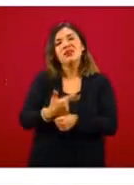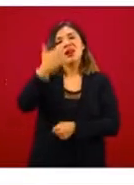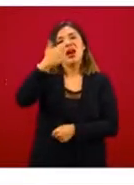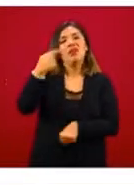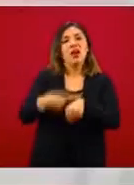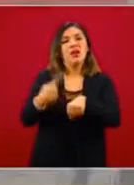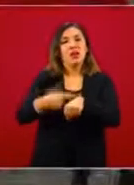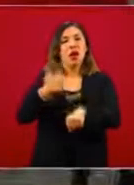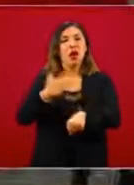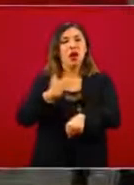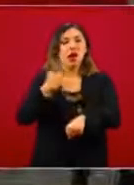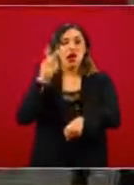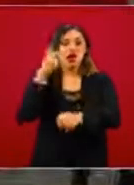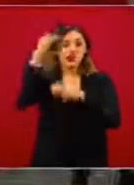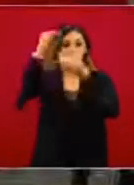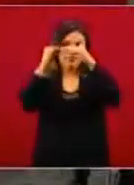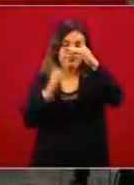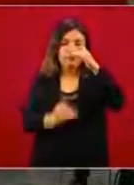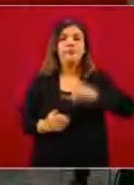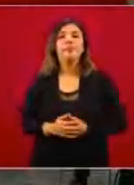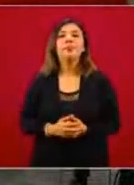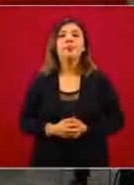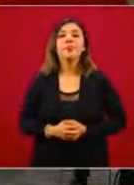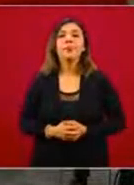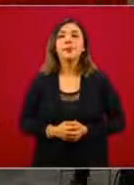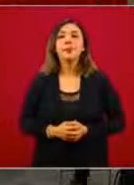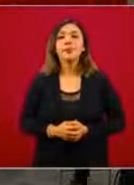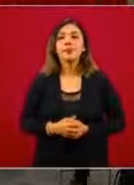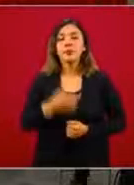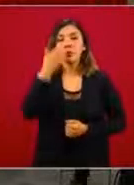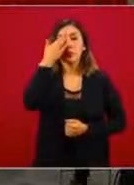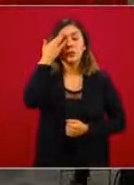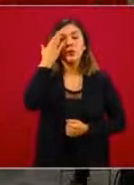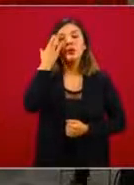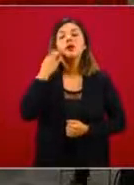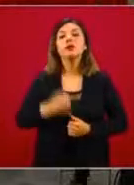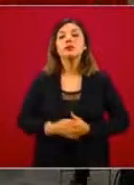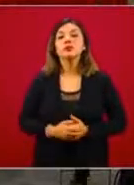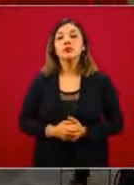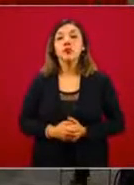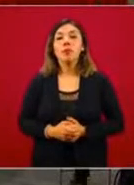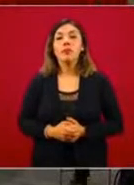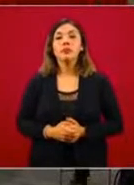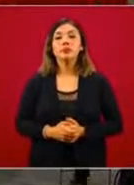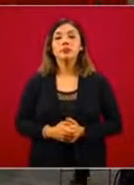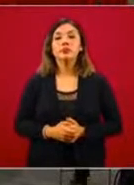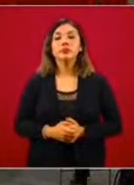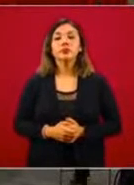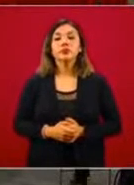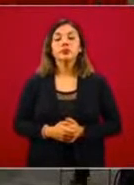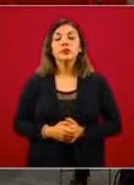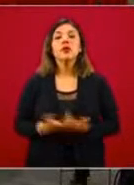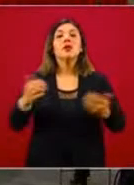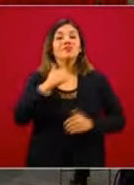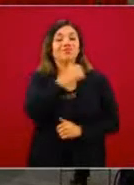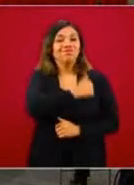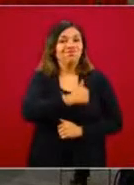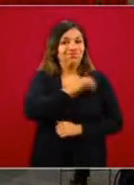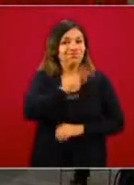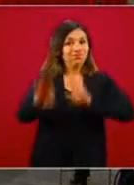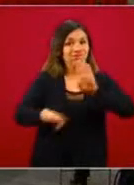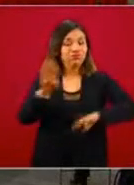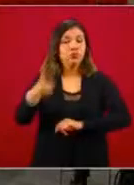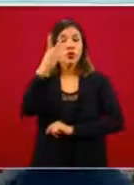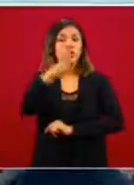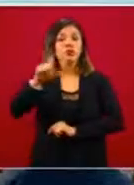the other comorbidities that you saw below there. This is distribution